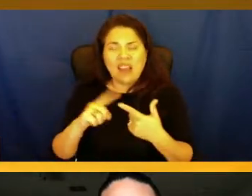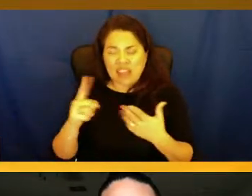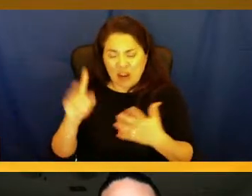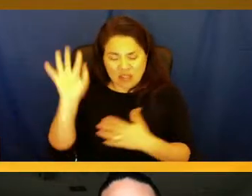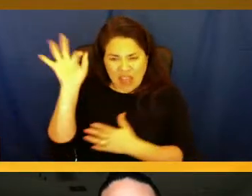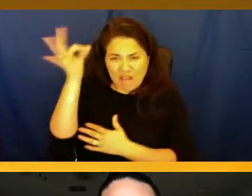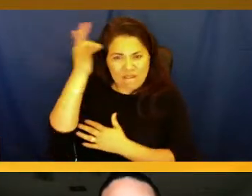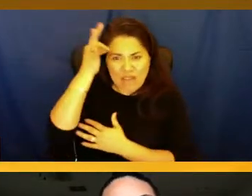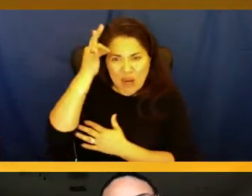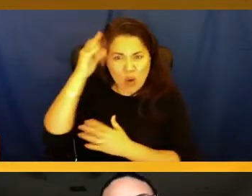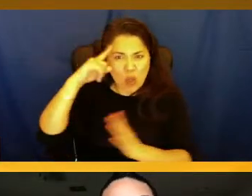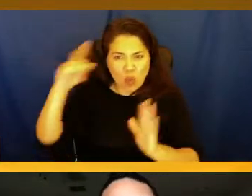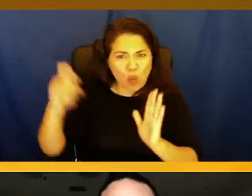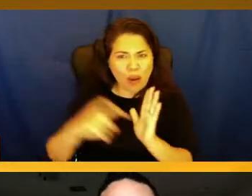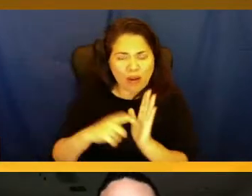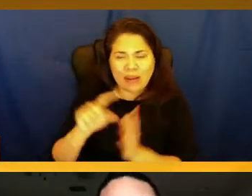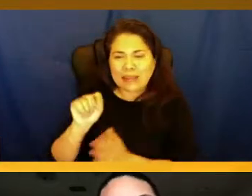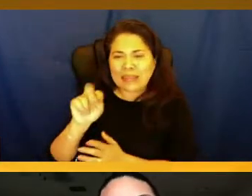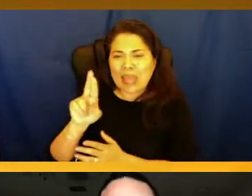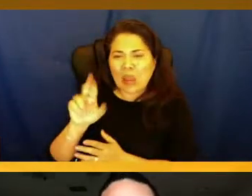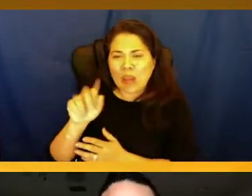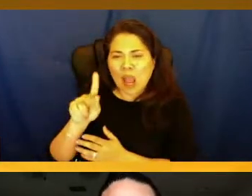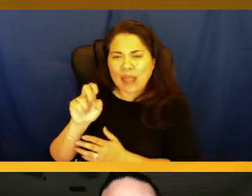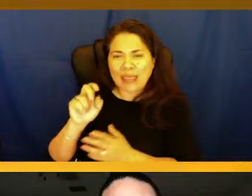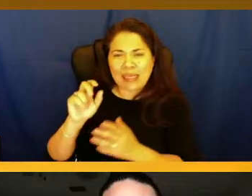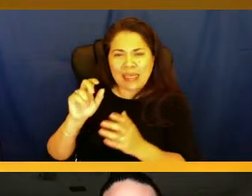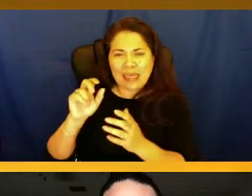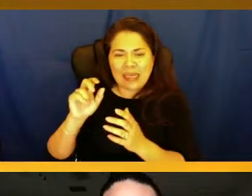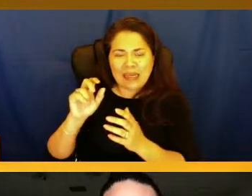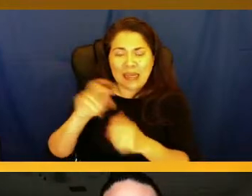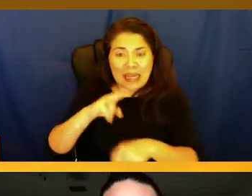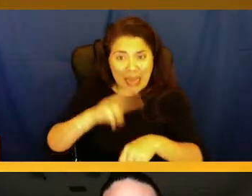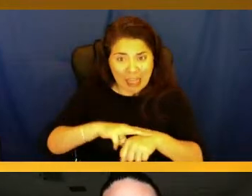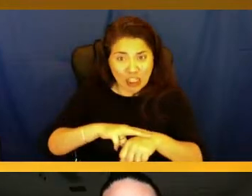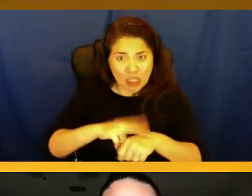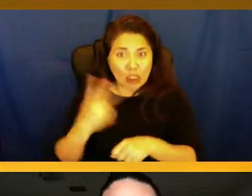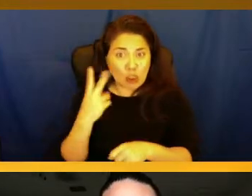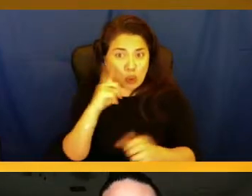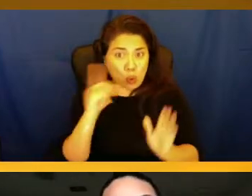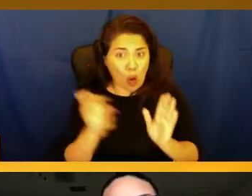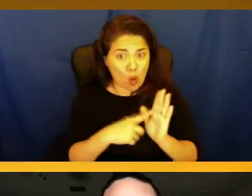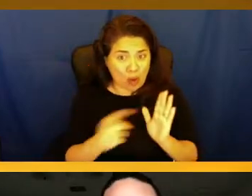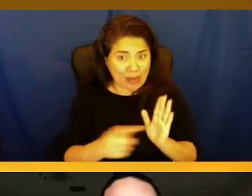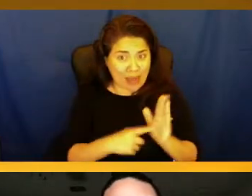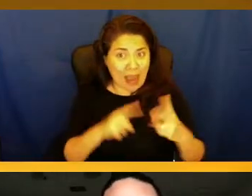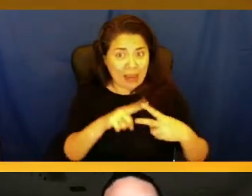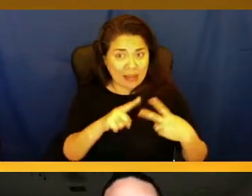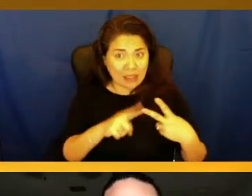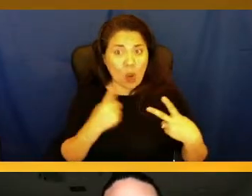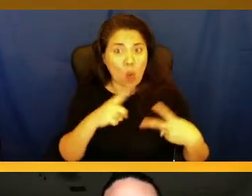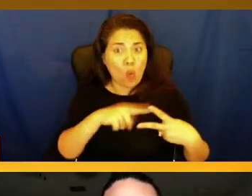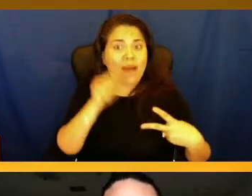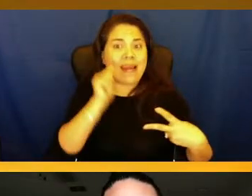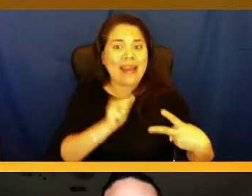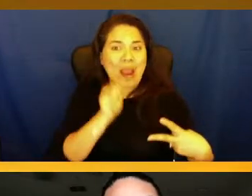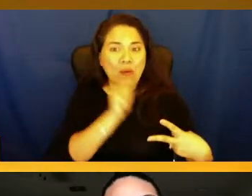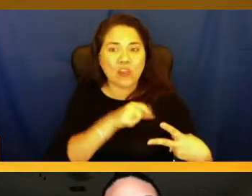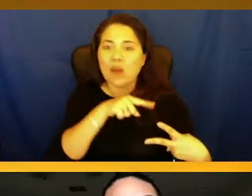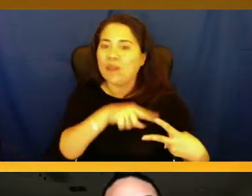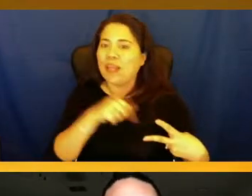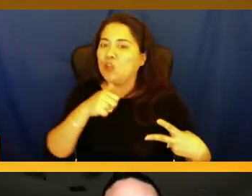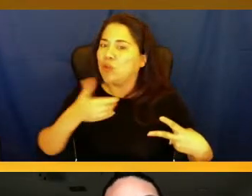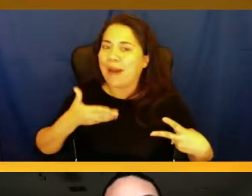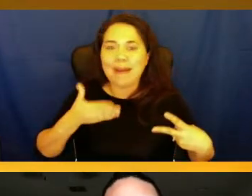federally recognized Yaqui nations in the U.S. The Pasco Yaqui tribe in Arizona, which does not allow blood quantum to